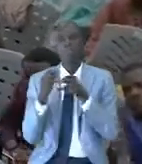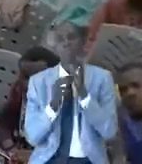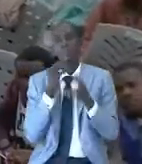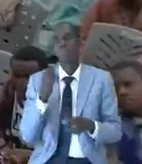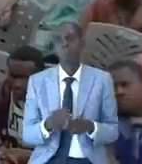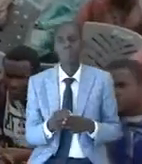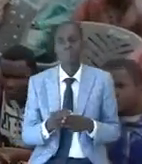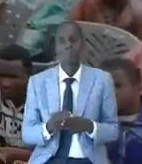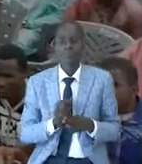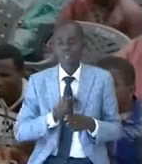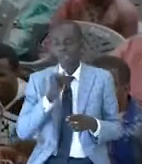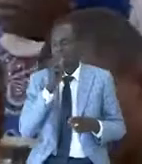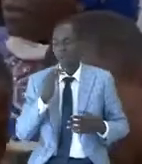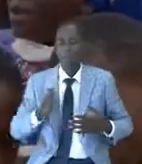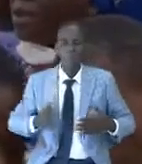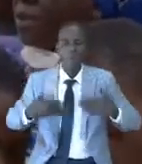I'm rejoicing with you.